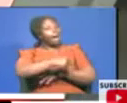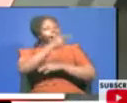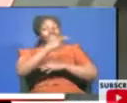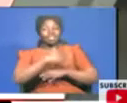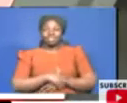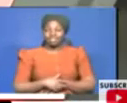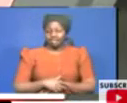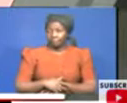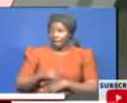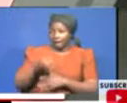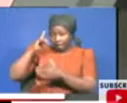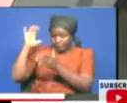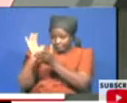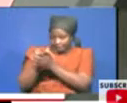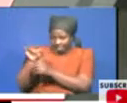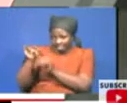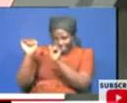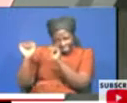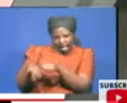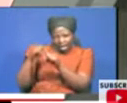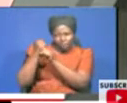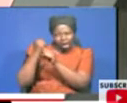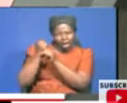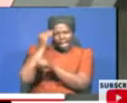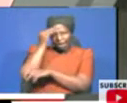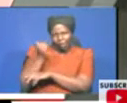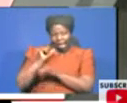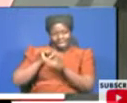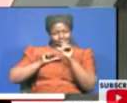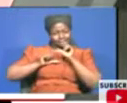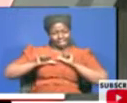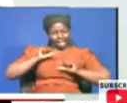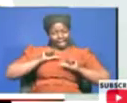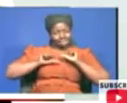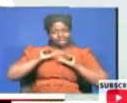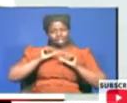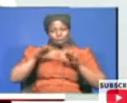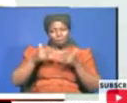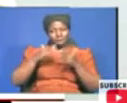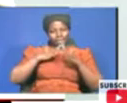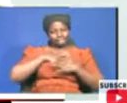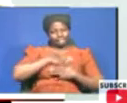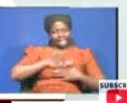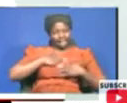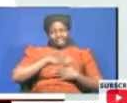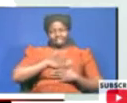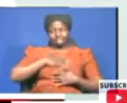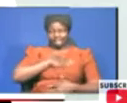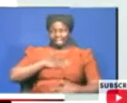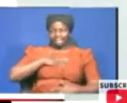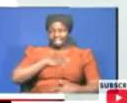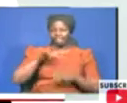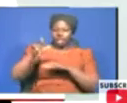I believe it can work because the sciences, you know, we the local people, let me say